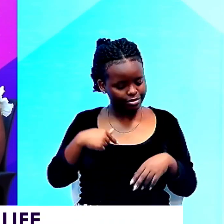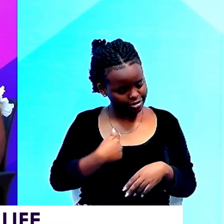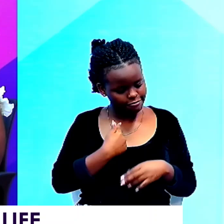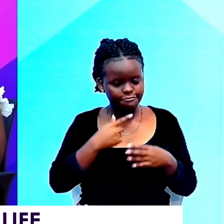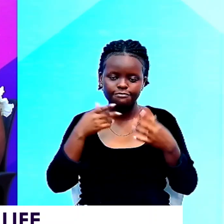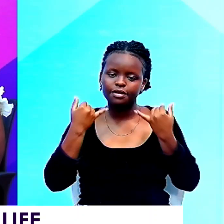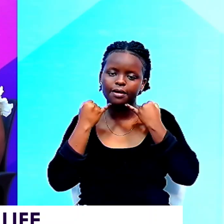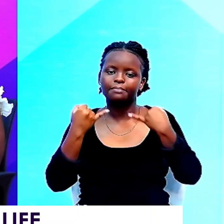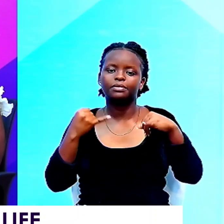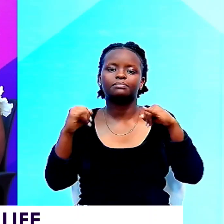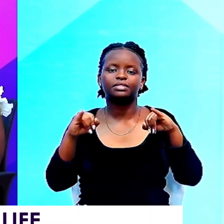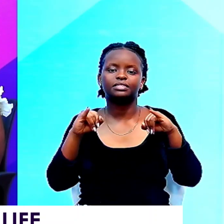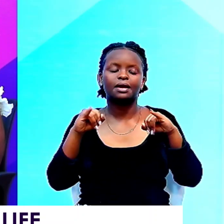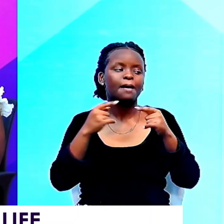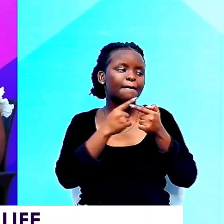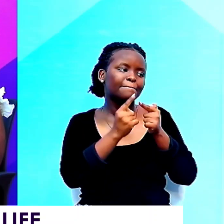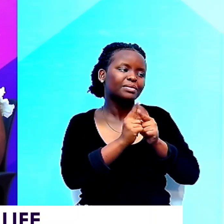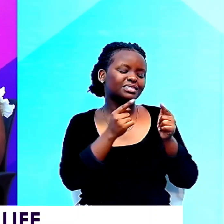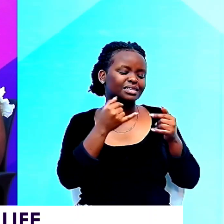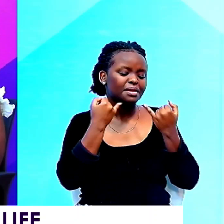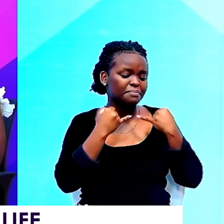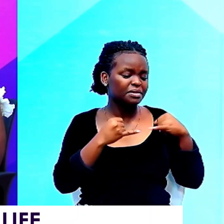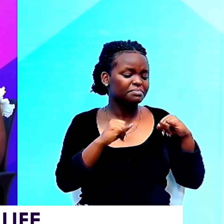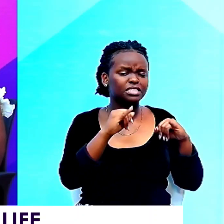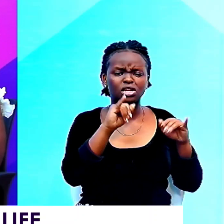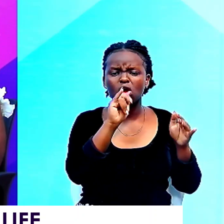could be implementing, but you are implementing a wrong thing.